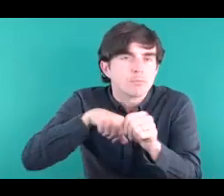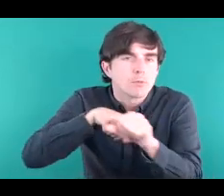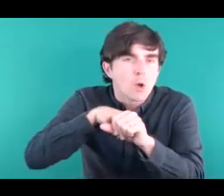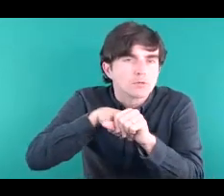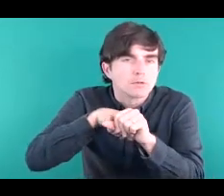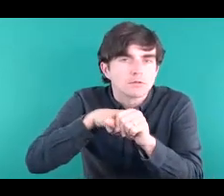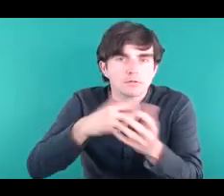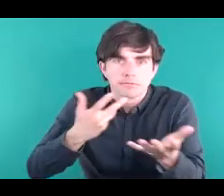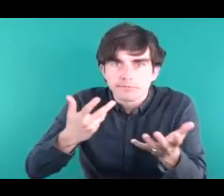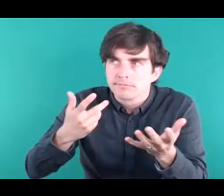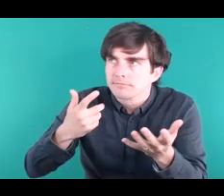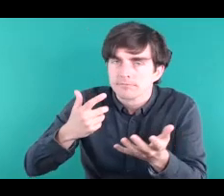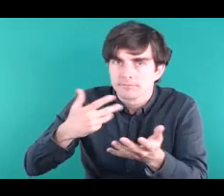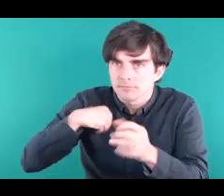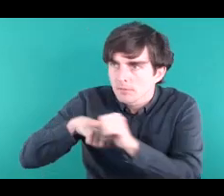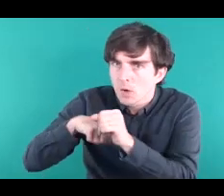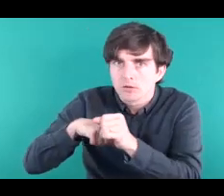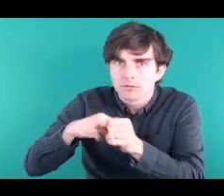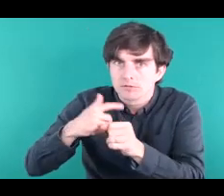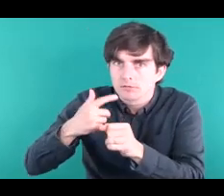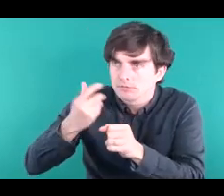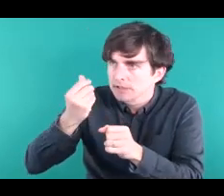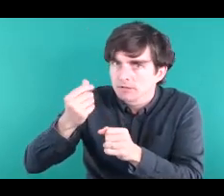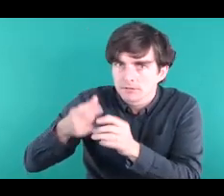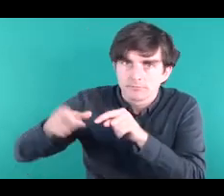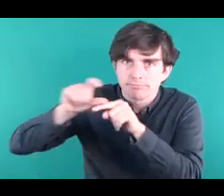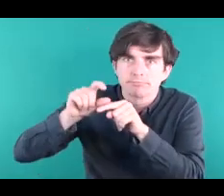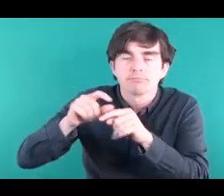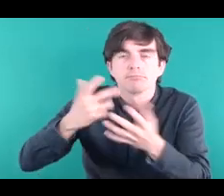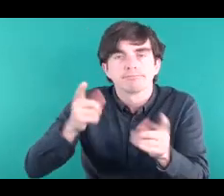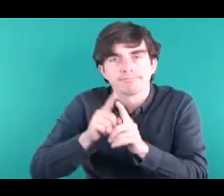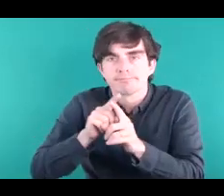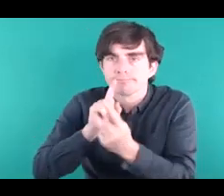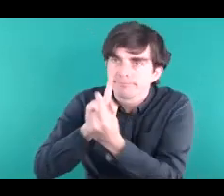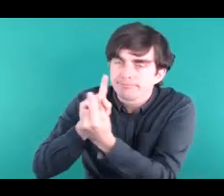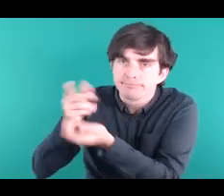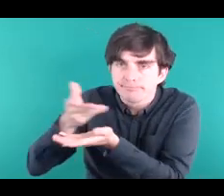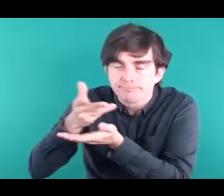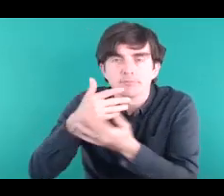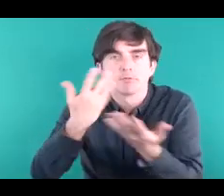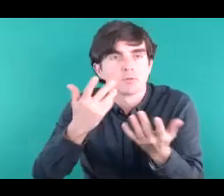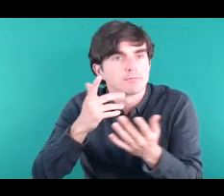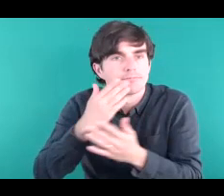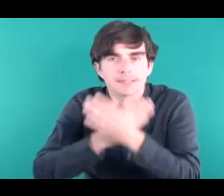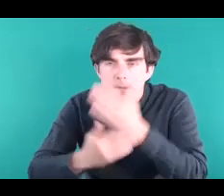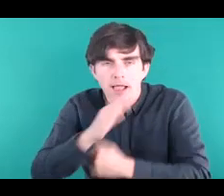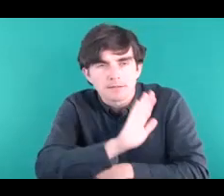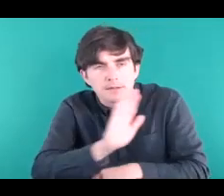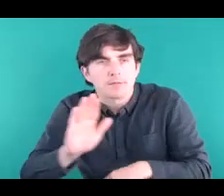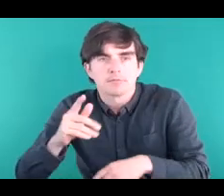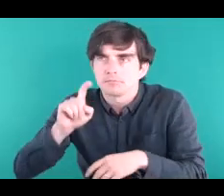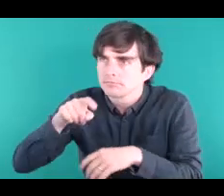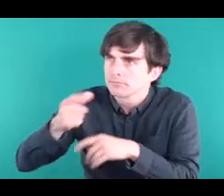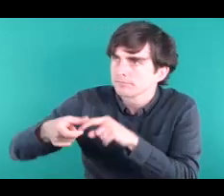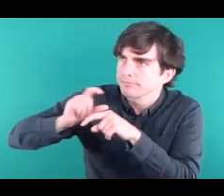disability-related needs. Most of them express that during the first month of, even during the first month of COVID-19, they